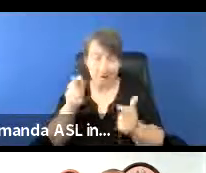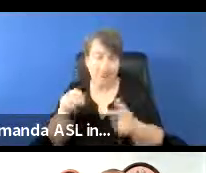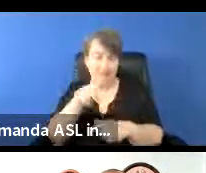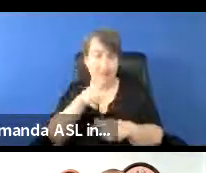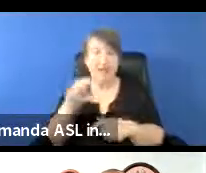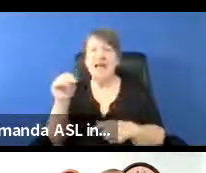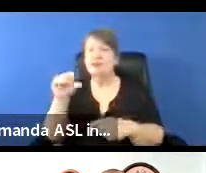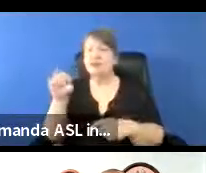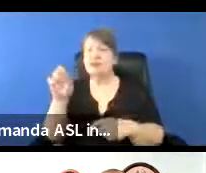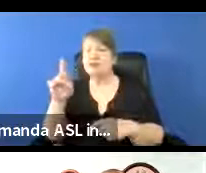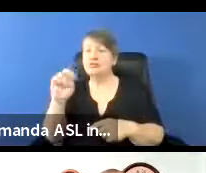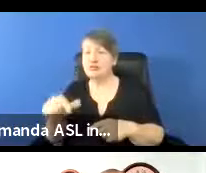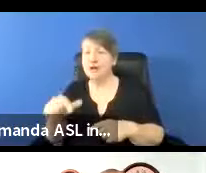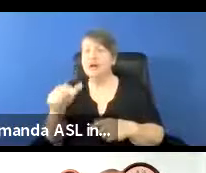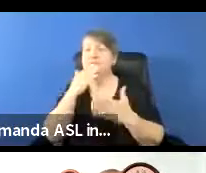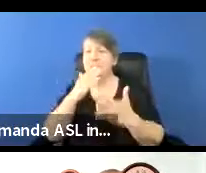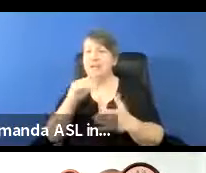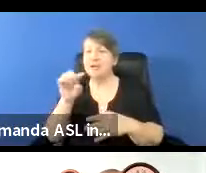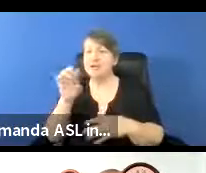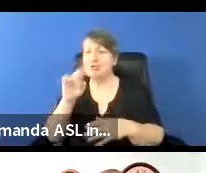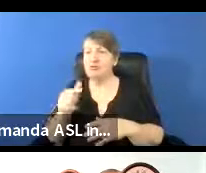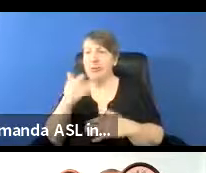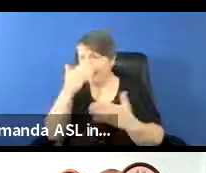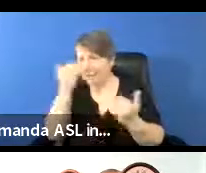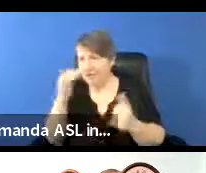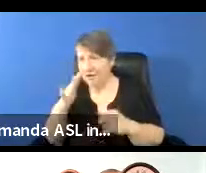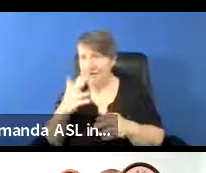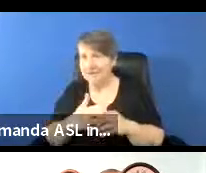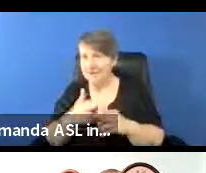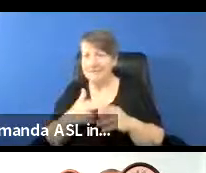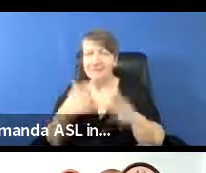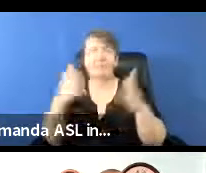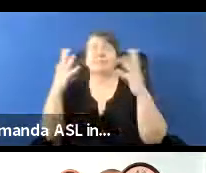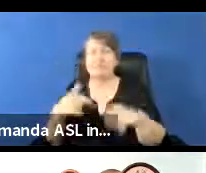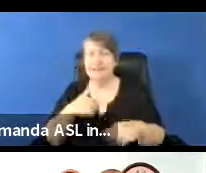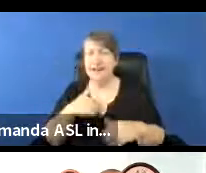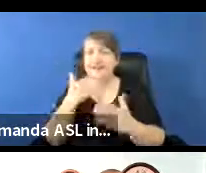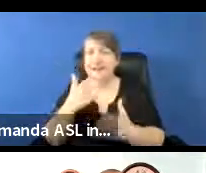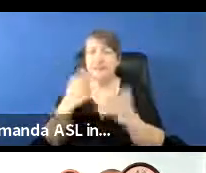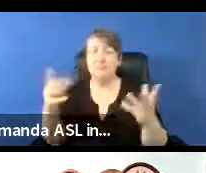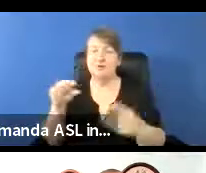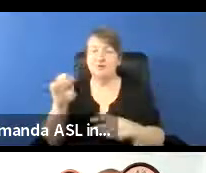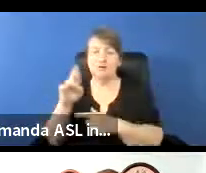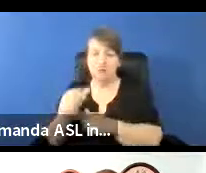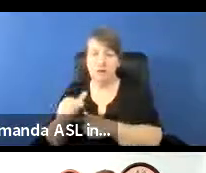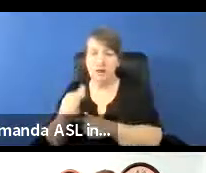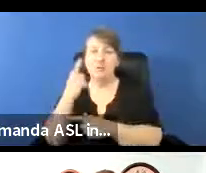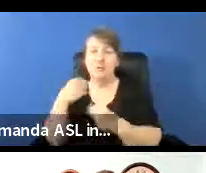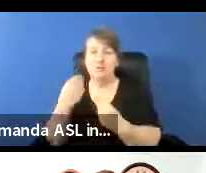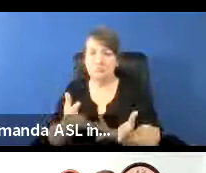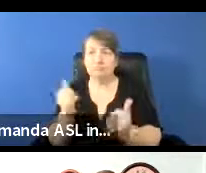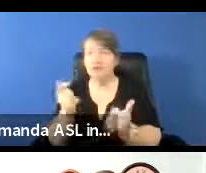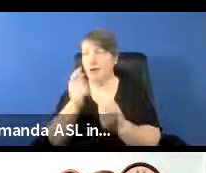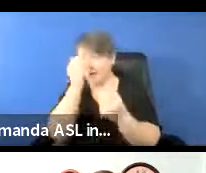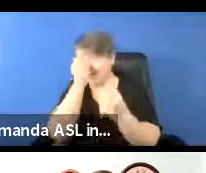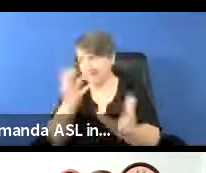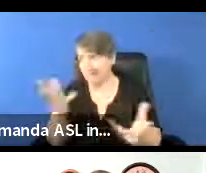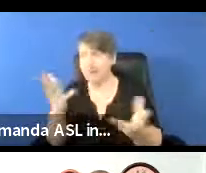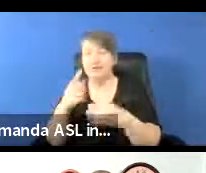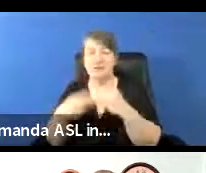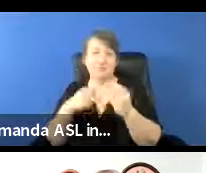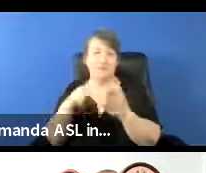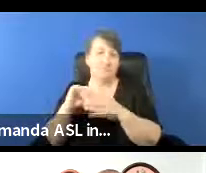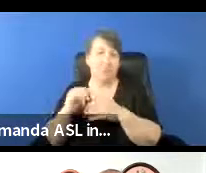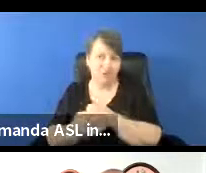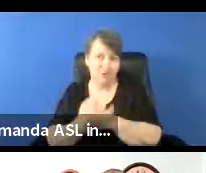Greg, thank you, Greg. I forgot your name. Thank you so very, very much, Greg, for bringing all the information that you did about the